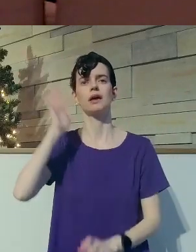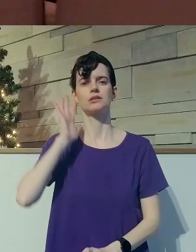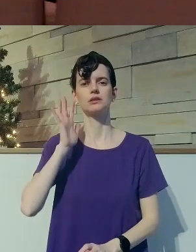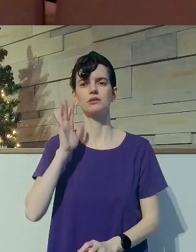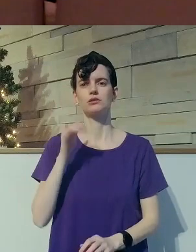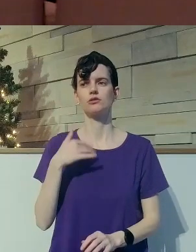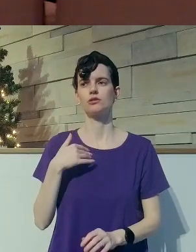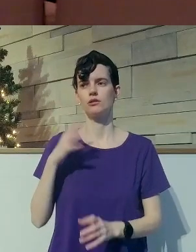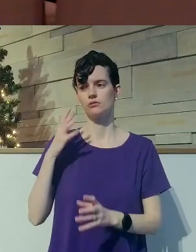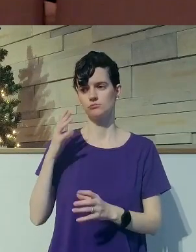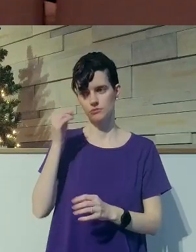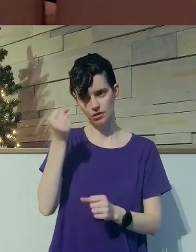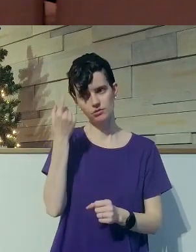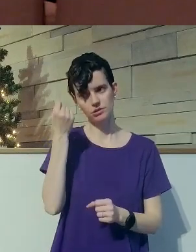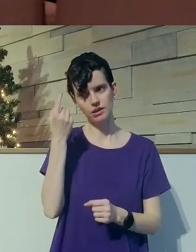You take that with you.